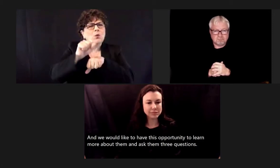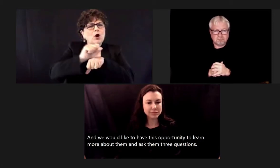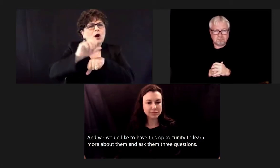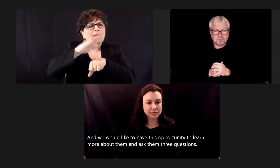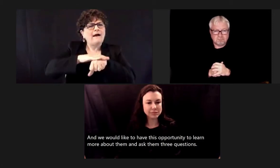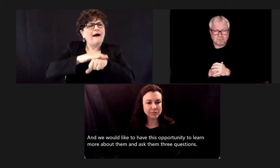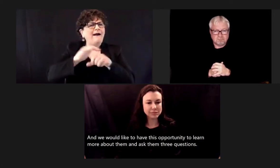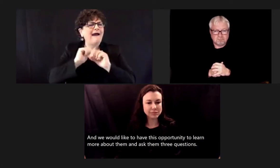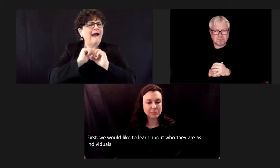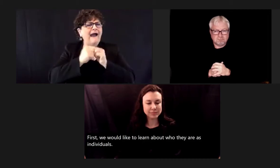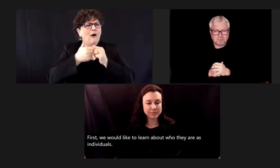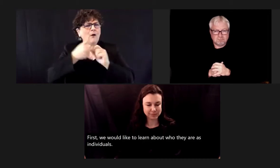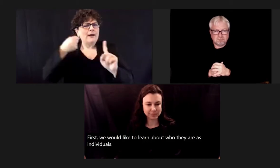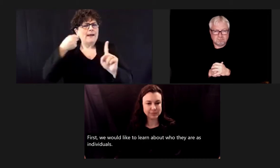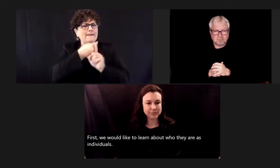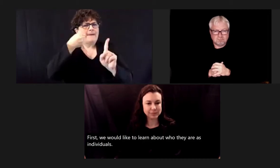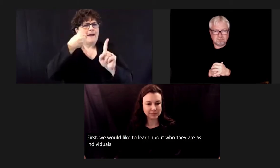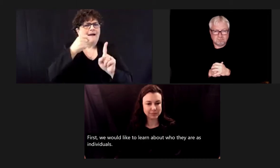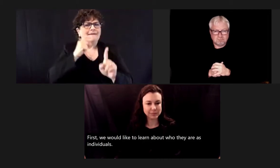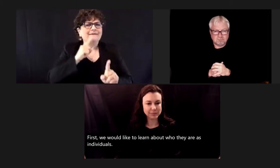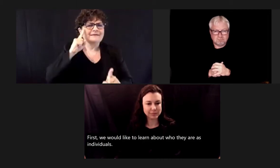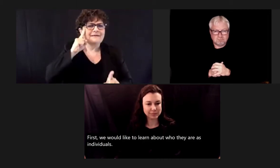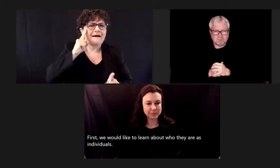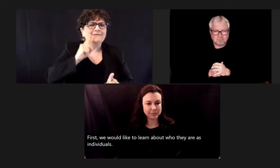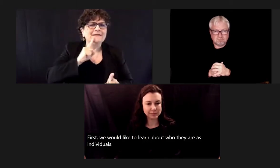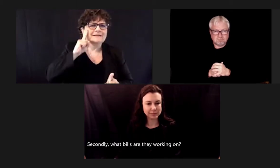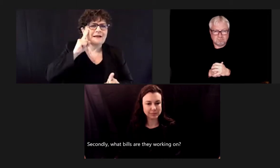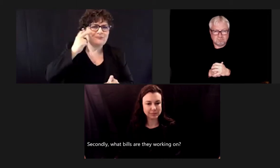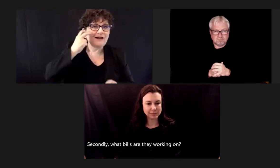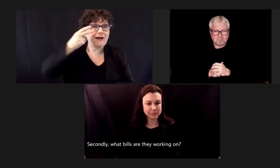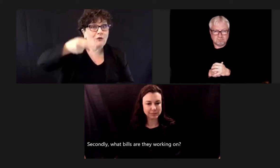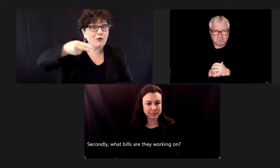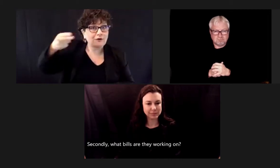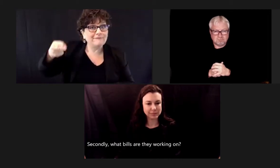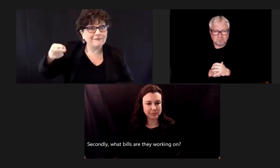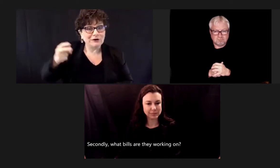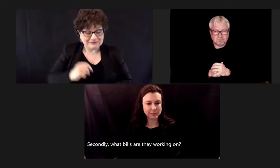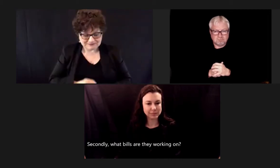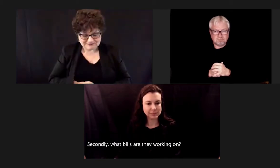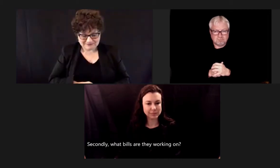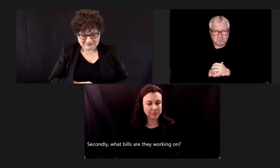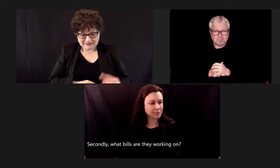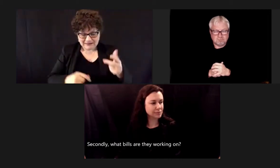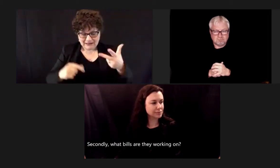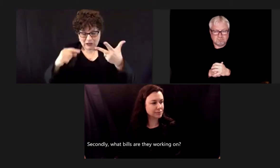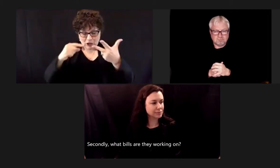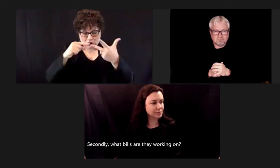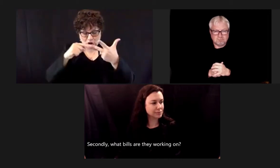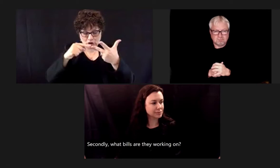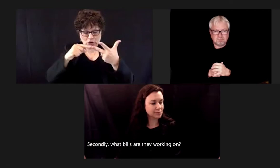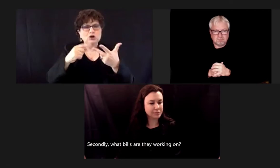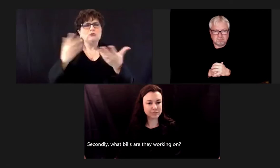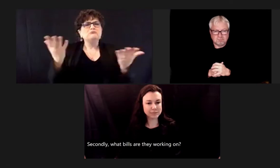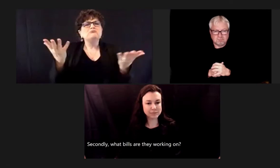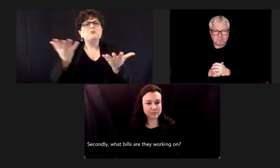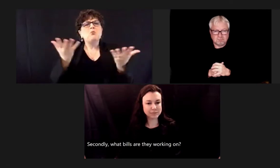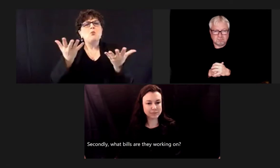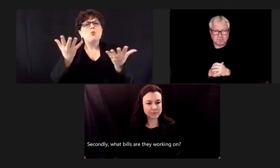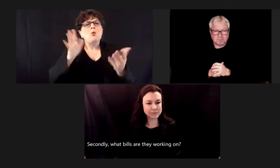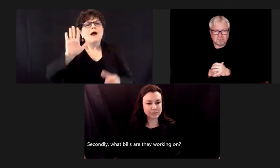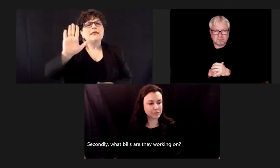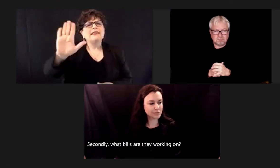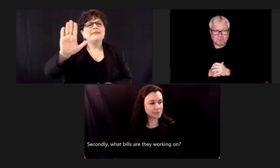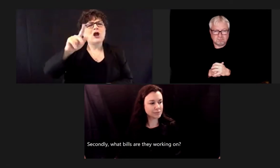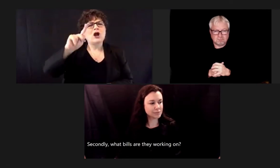Secondly, what bills are they working on and how those bills would impact deaf, deafblind, and hard of hearing